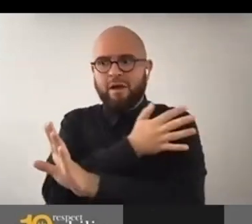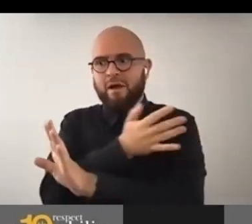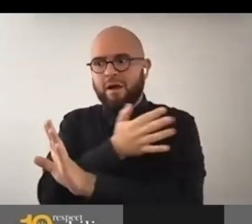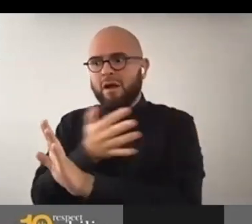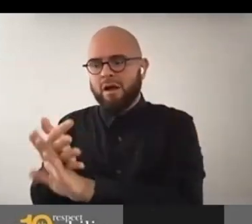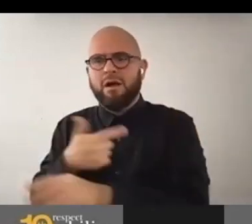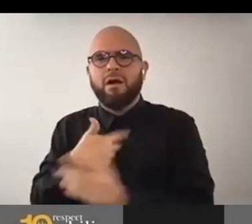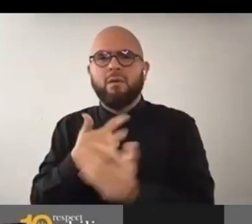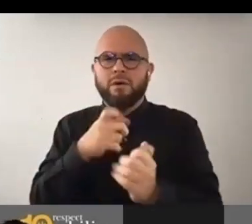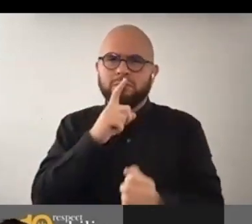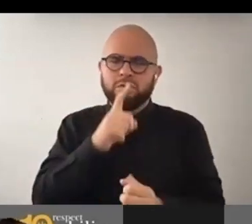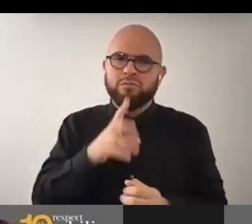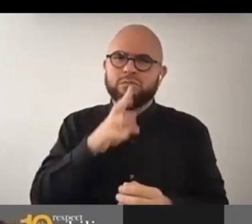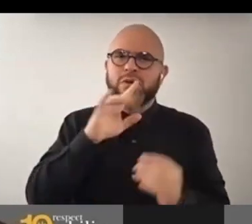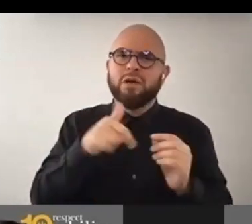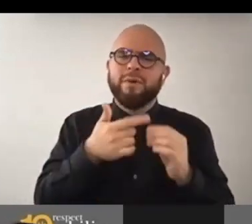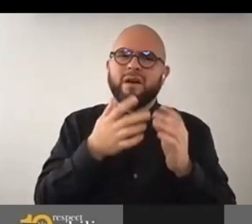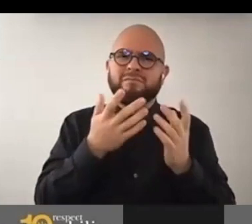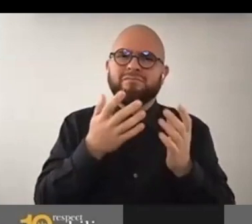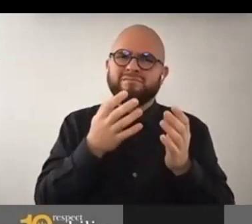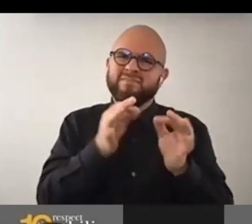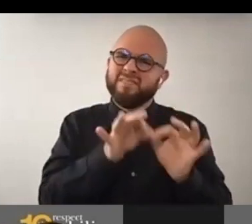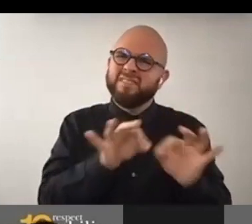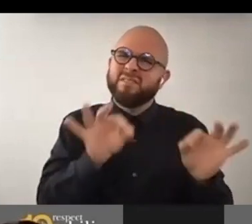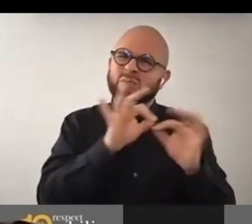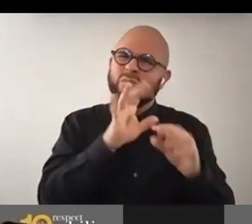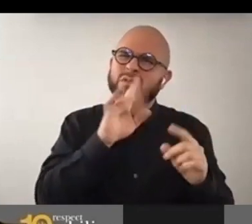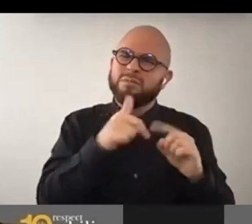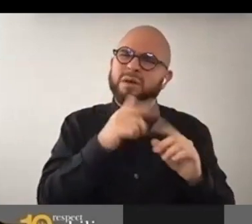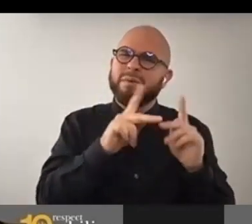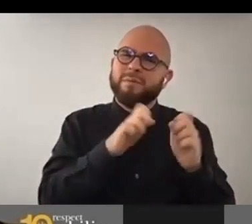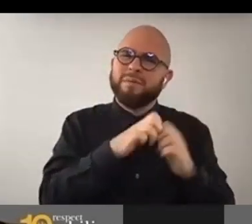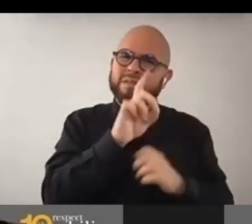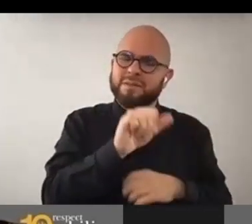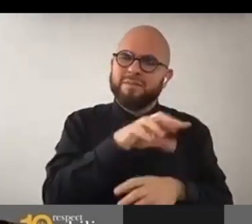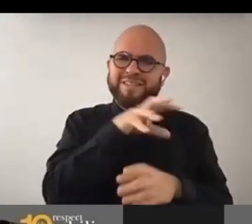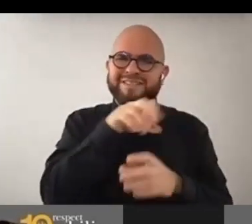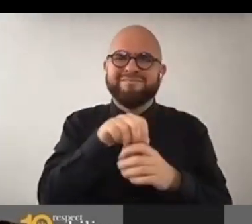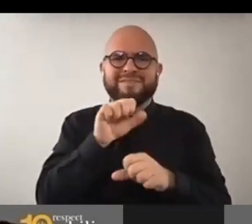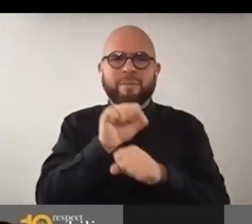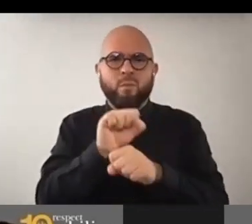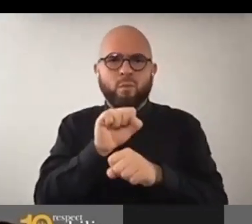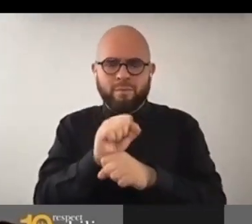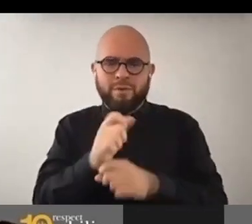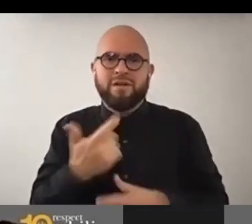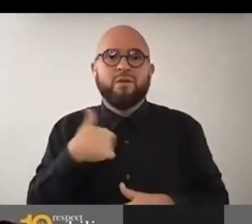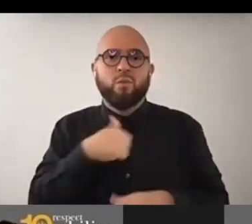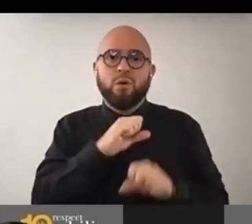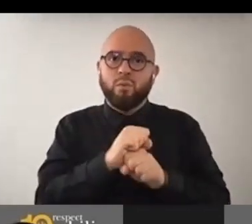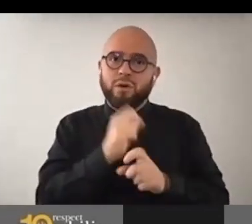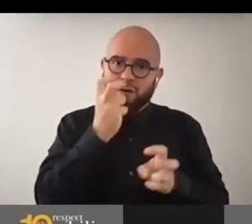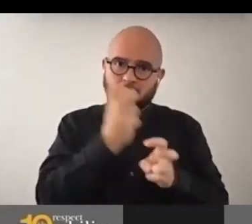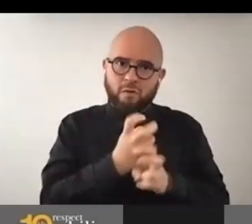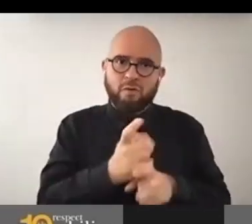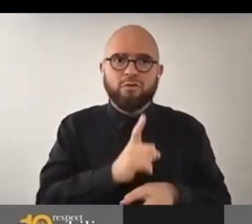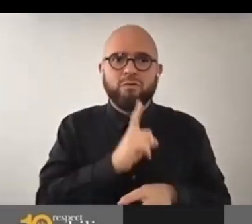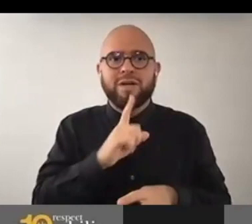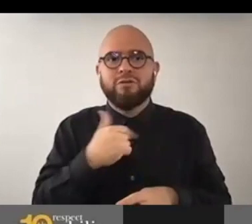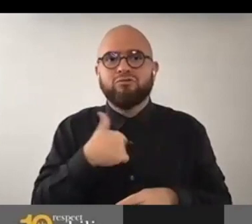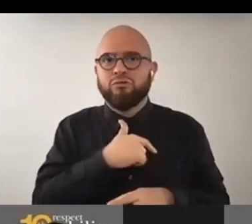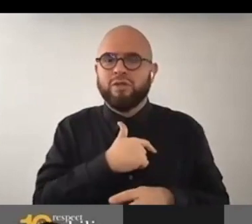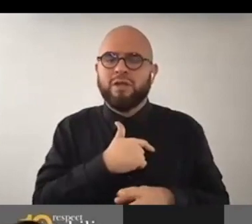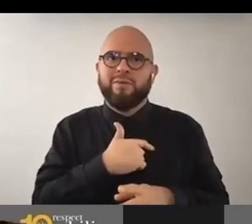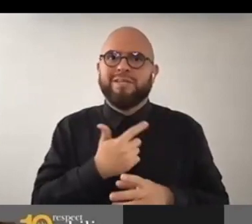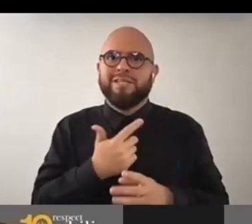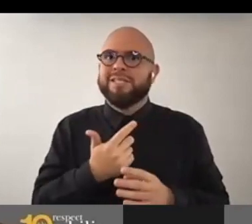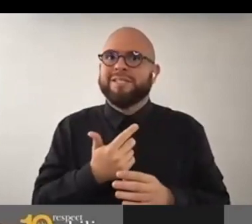employment for people with disabilities. Our Leadership and Workforce Development Department is working hard to make sure that we are bringing further awareness to the